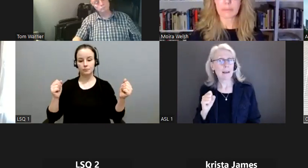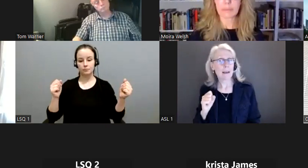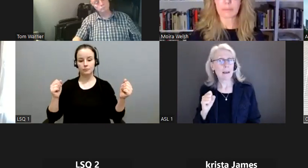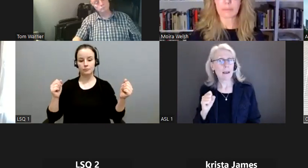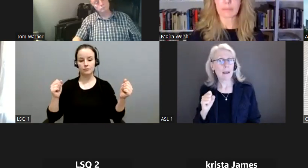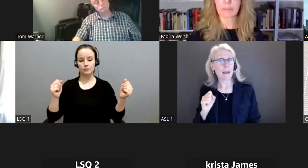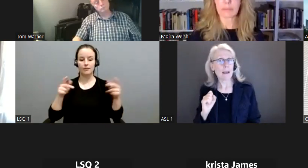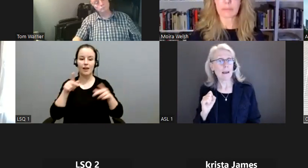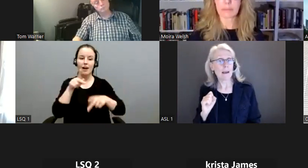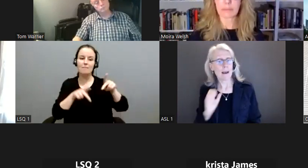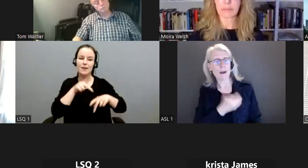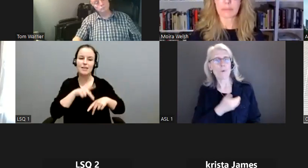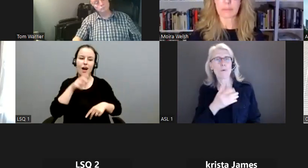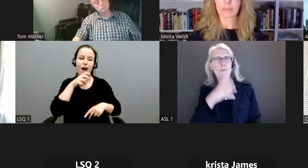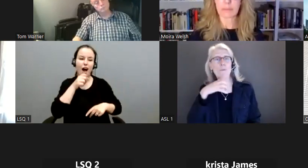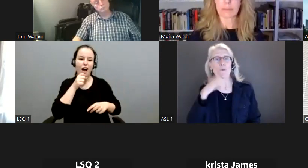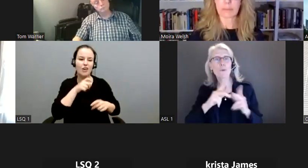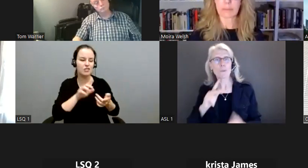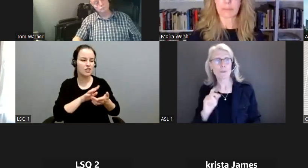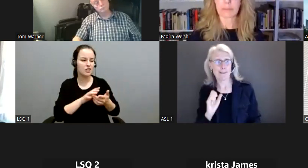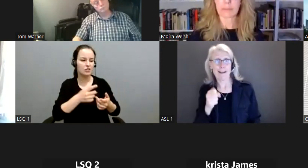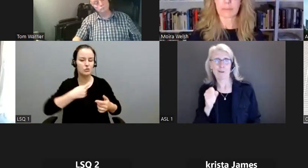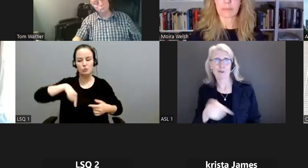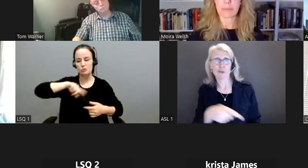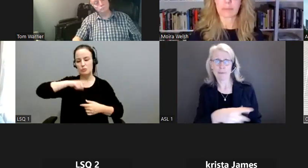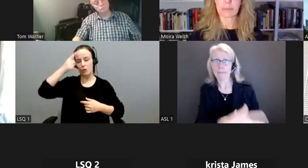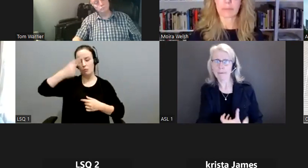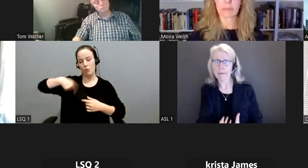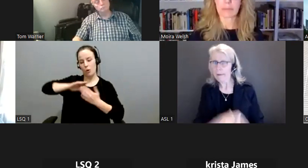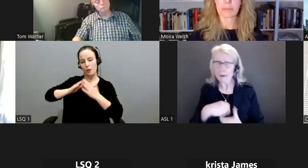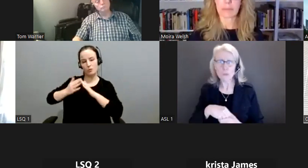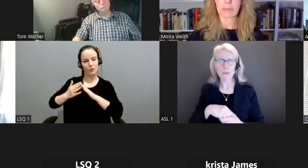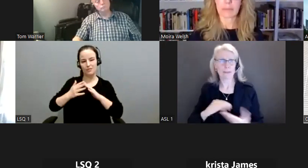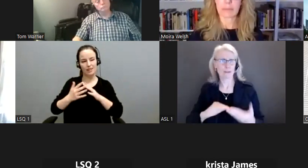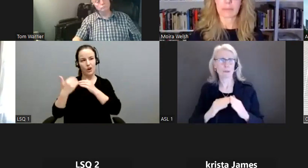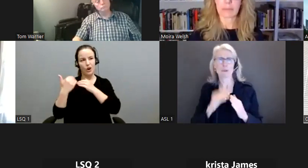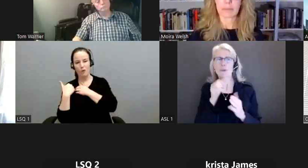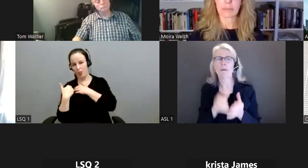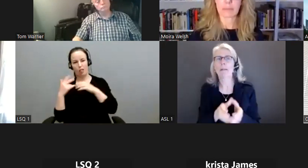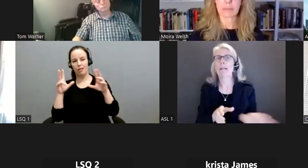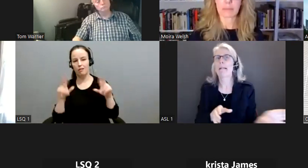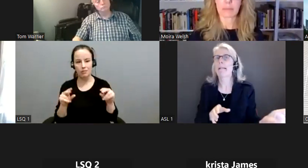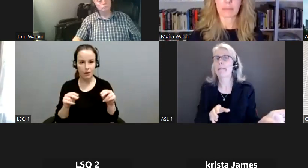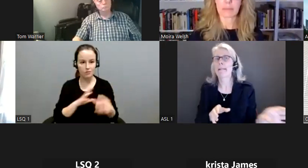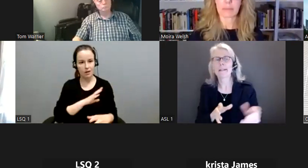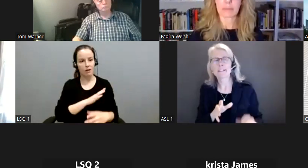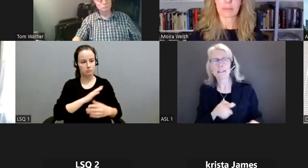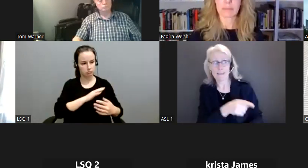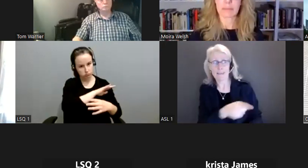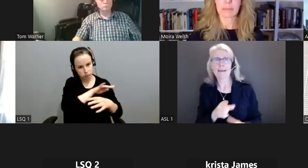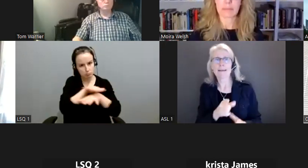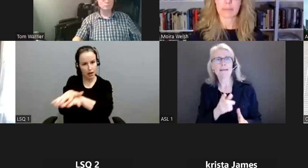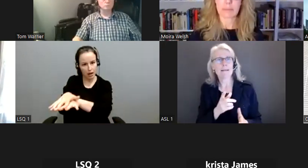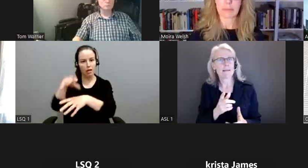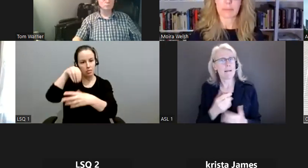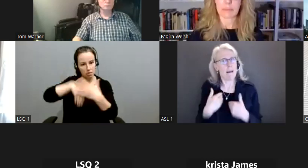problem or a burden. They're very much part of the community. They're totally integrated into the community. And they're part of our wisdom keepers. There are